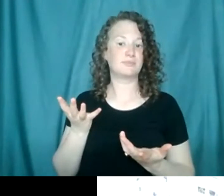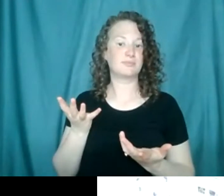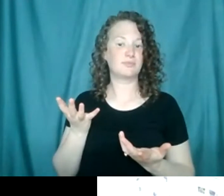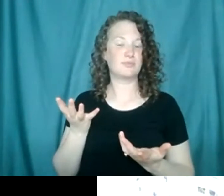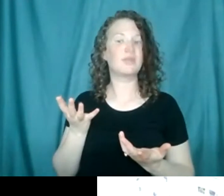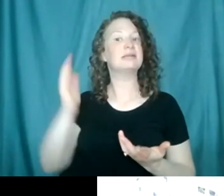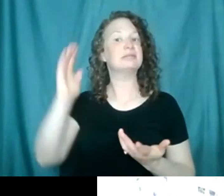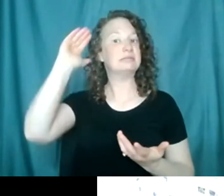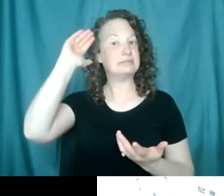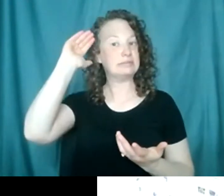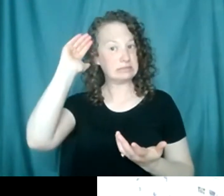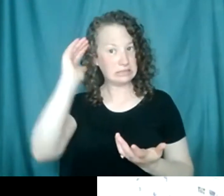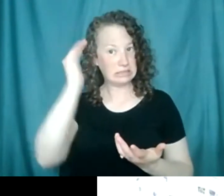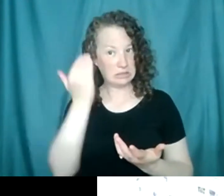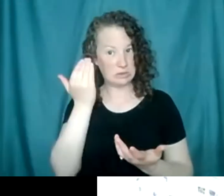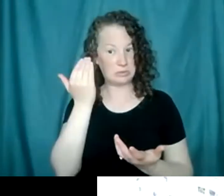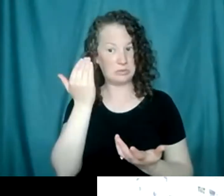it seems like